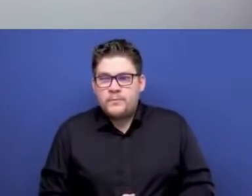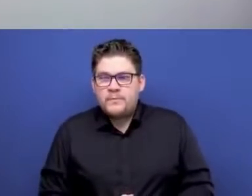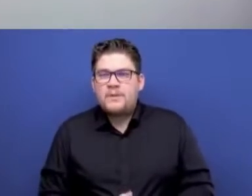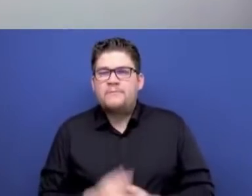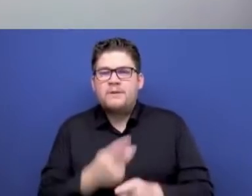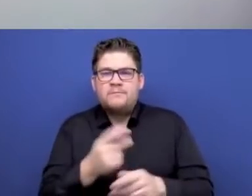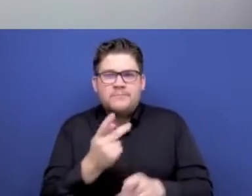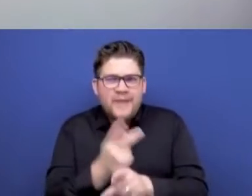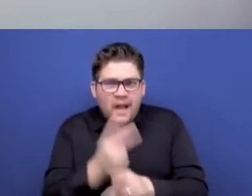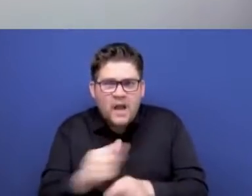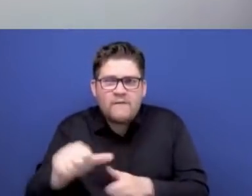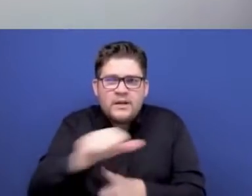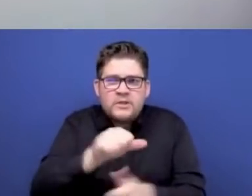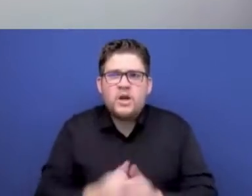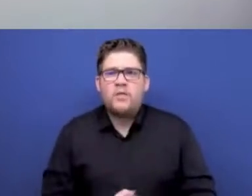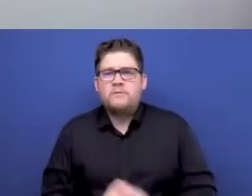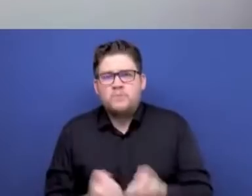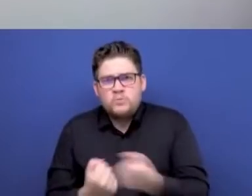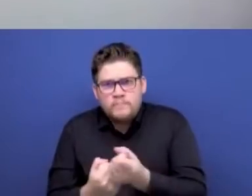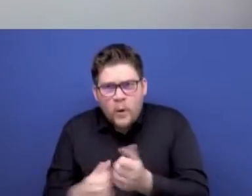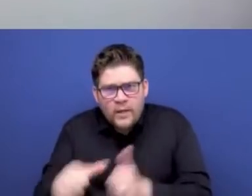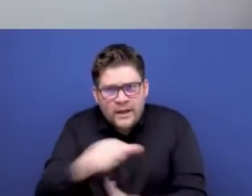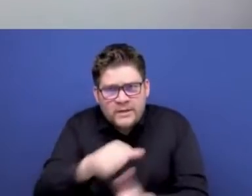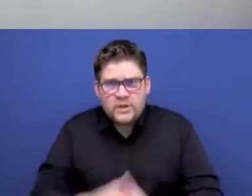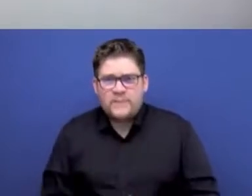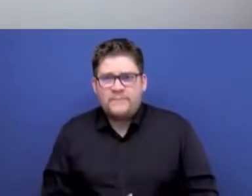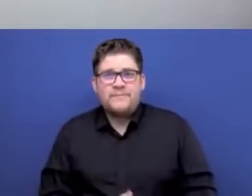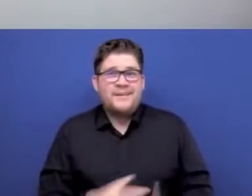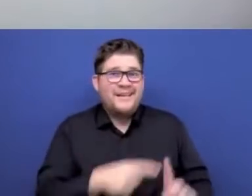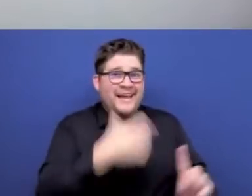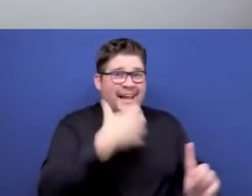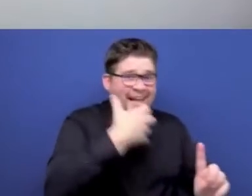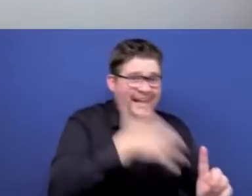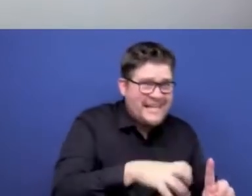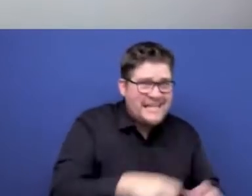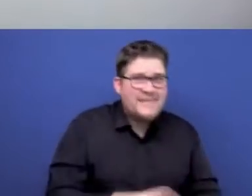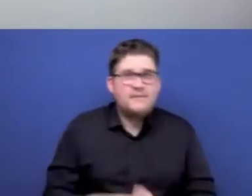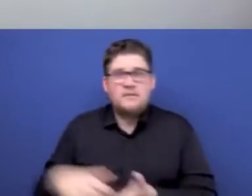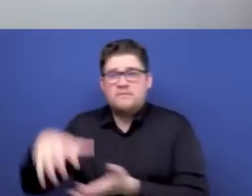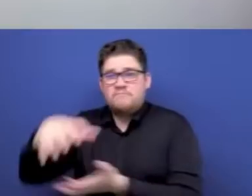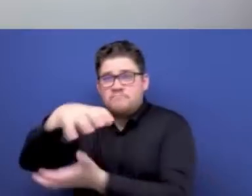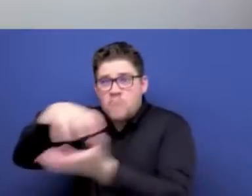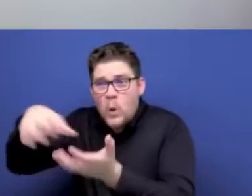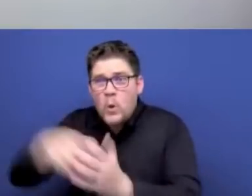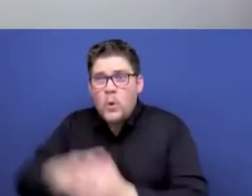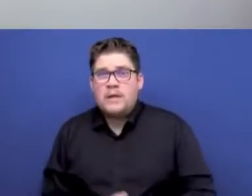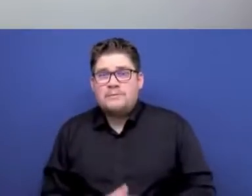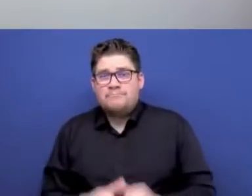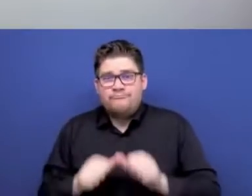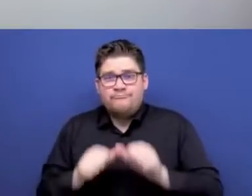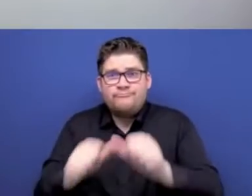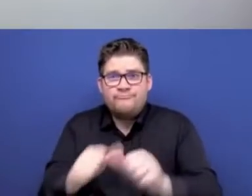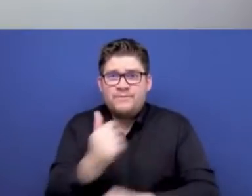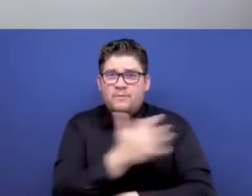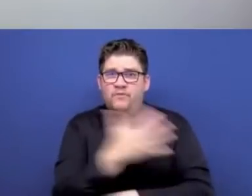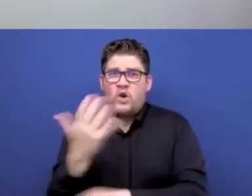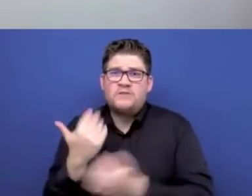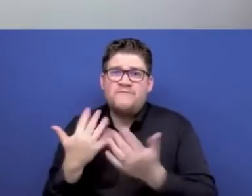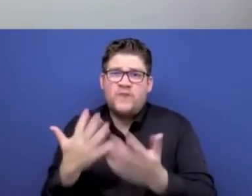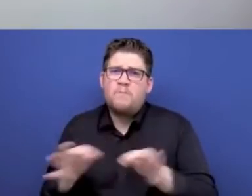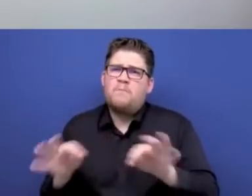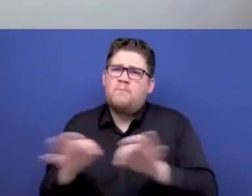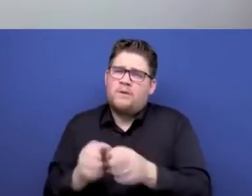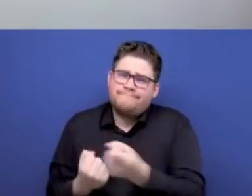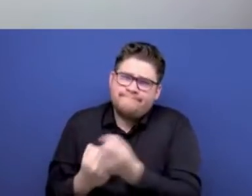heat, smoke, and the ongoing issues that we're dealing with wildfires for these next few